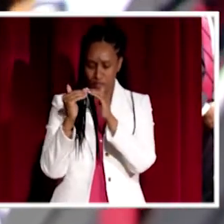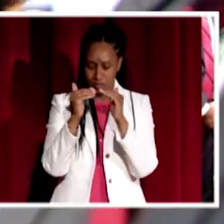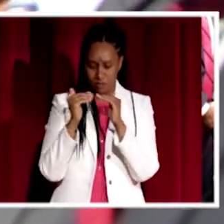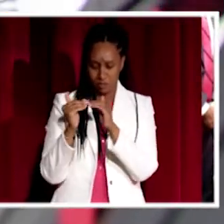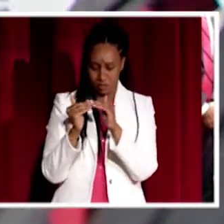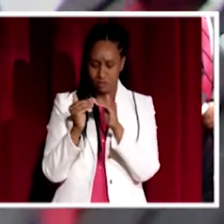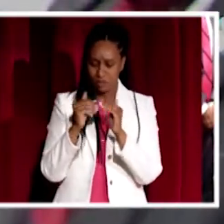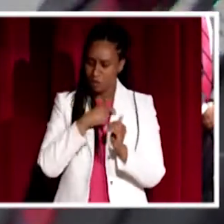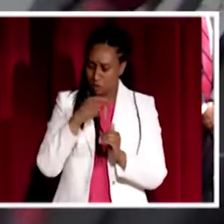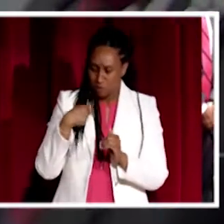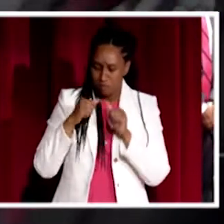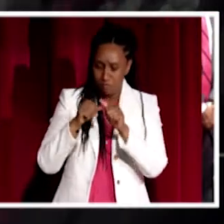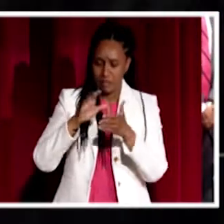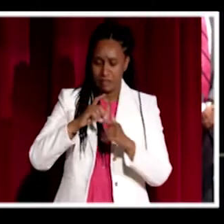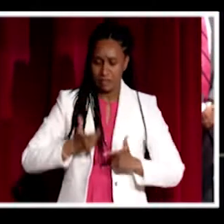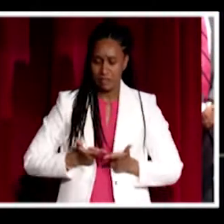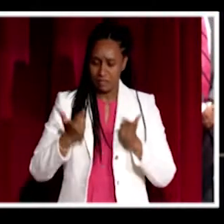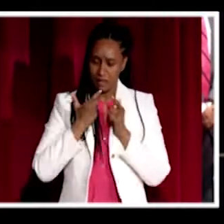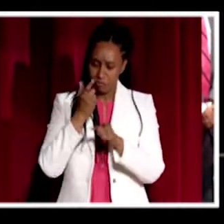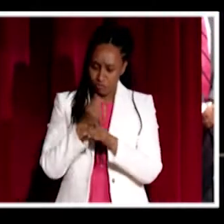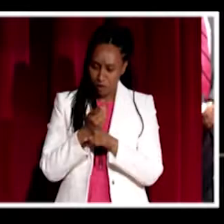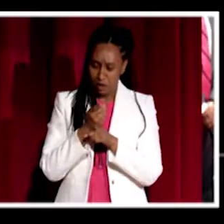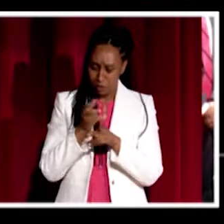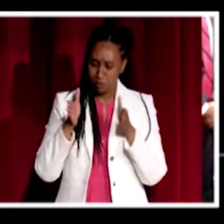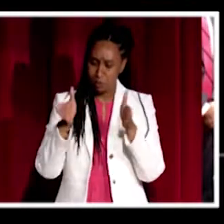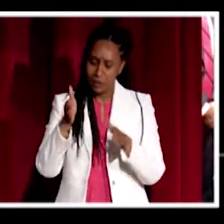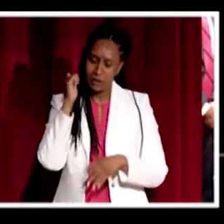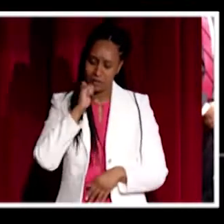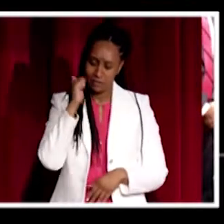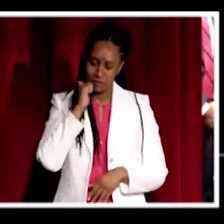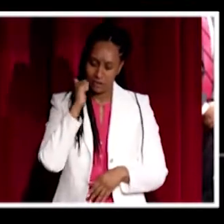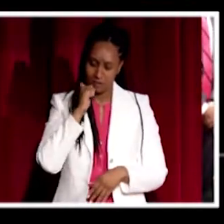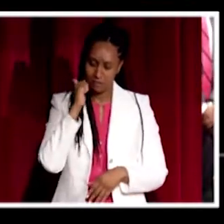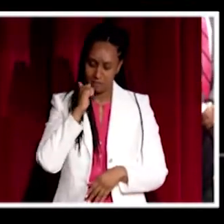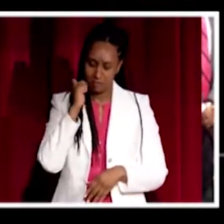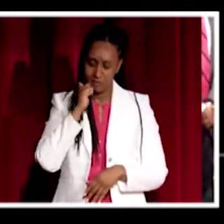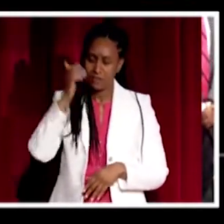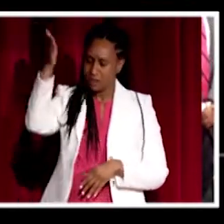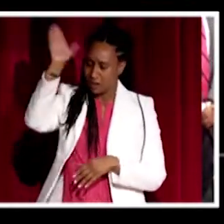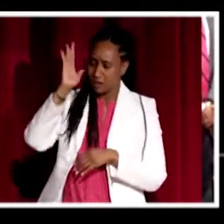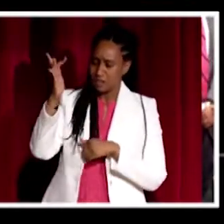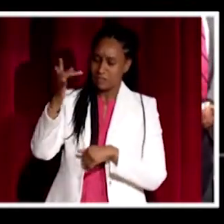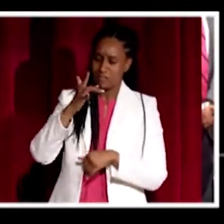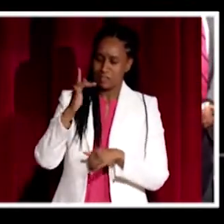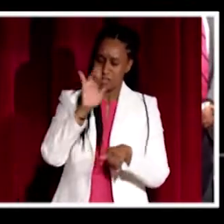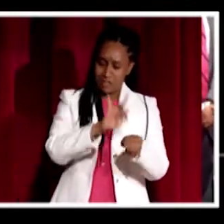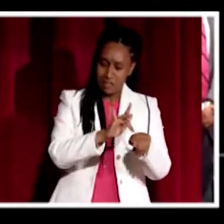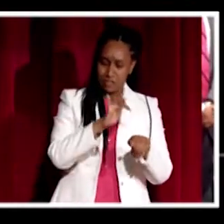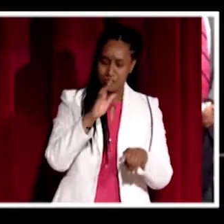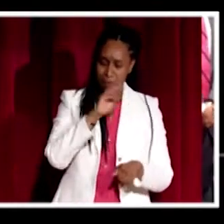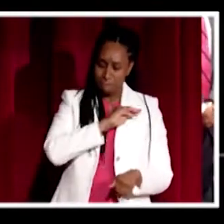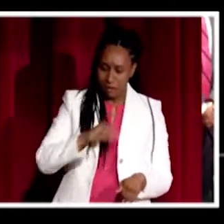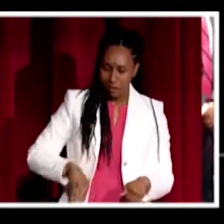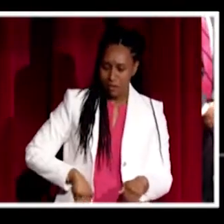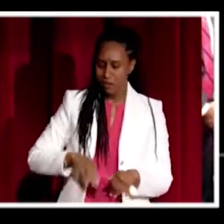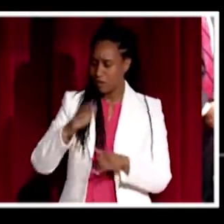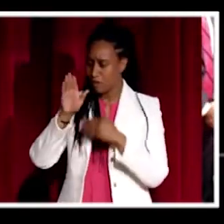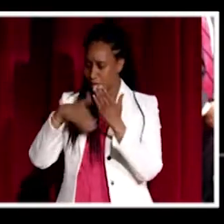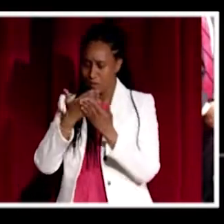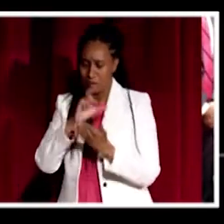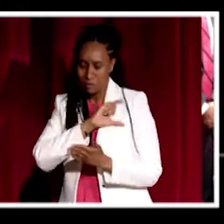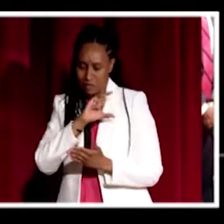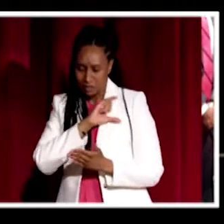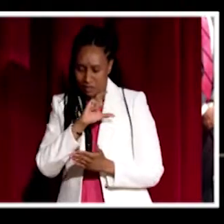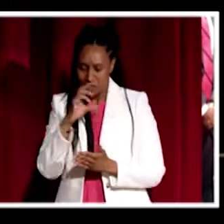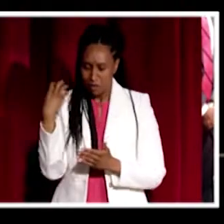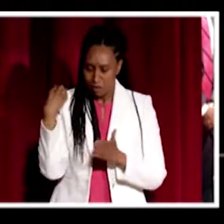that we live righteously every day of our lives. God, touch our mayor. God, touch every police officer,